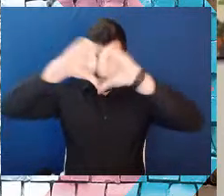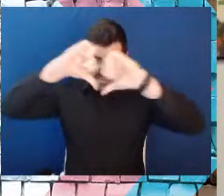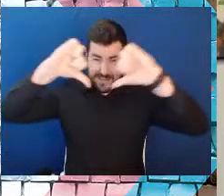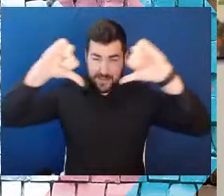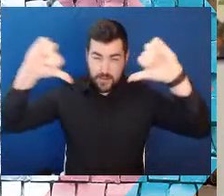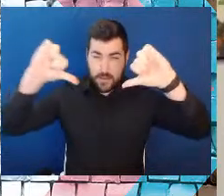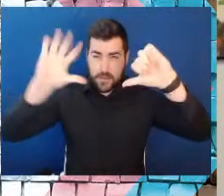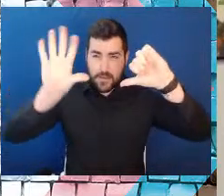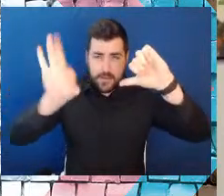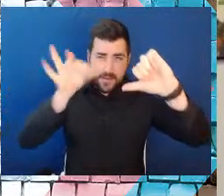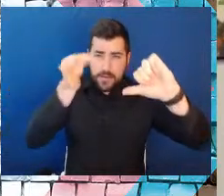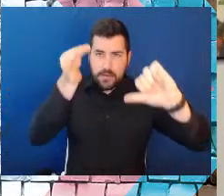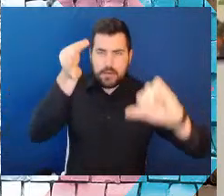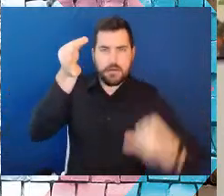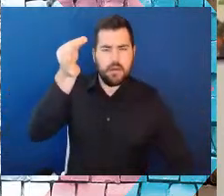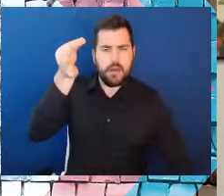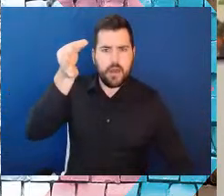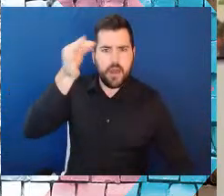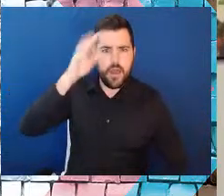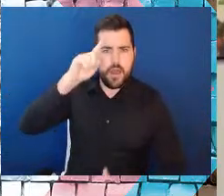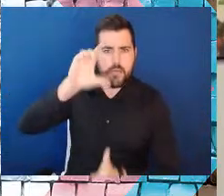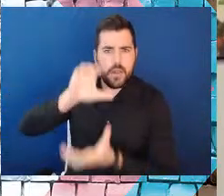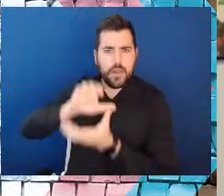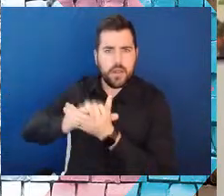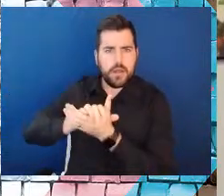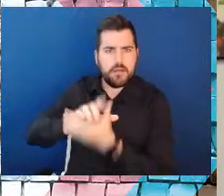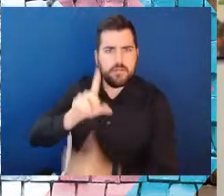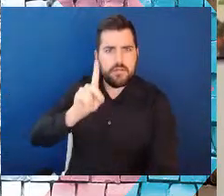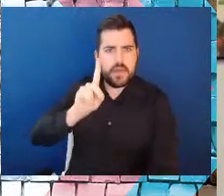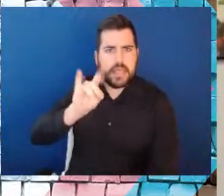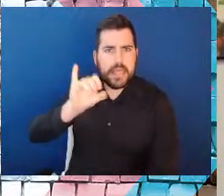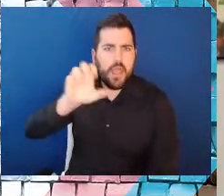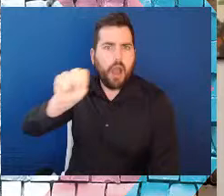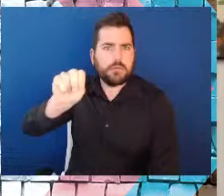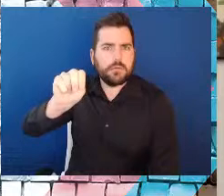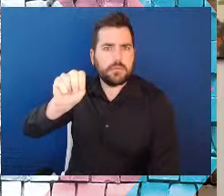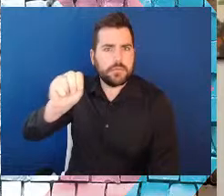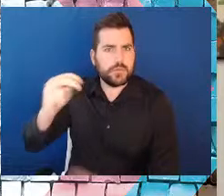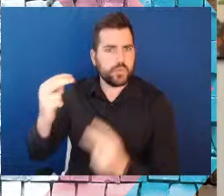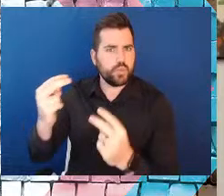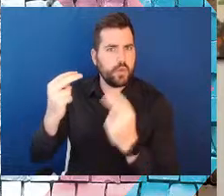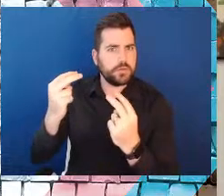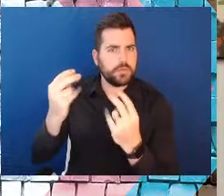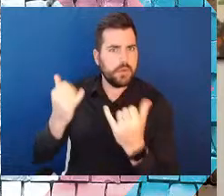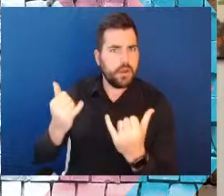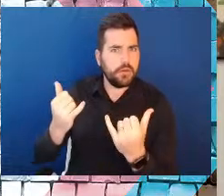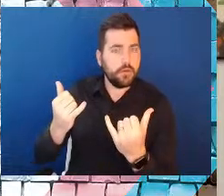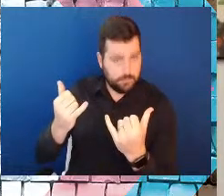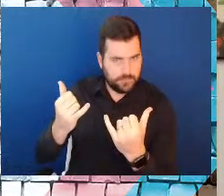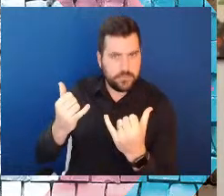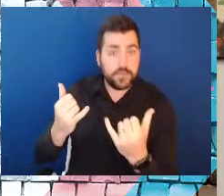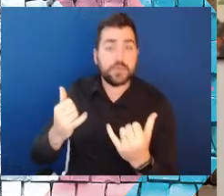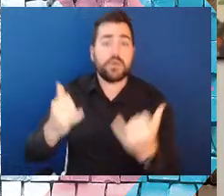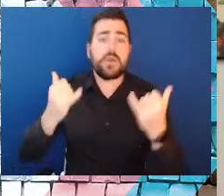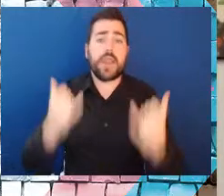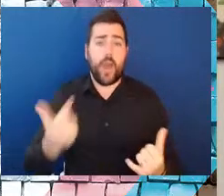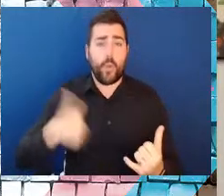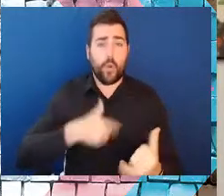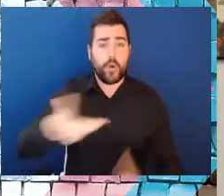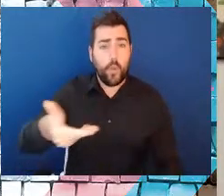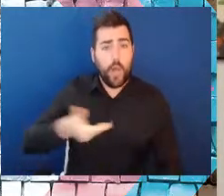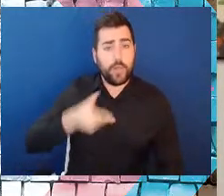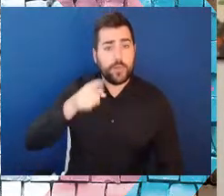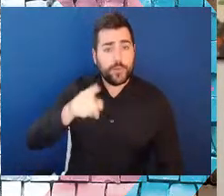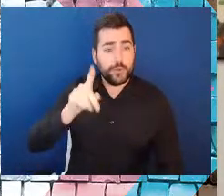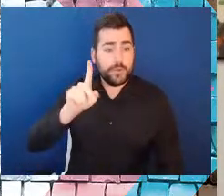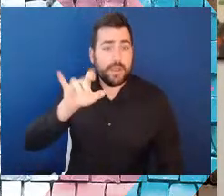believe Keon is watching. So let's sing a song welcoming you, sir. And it goes